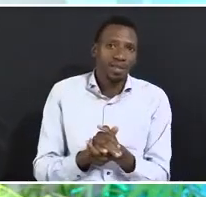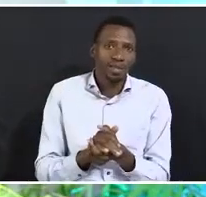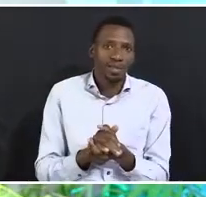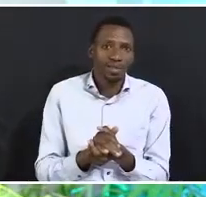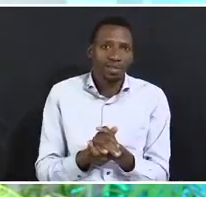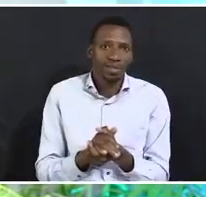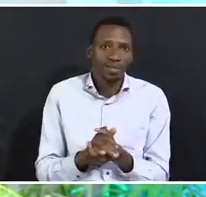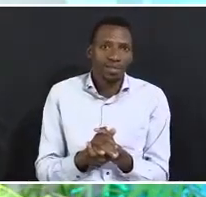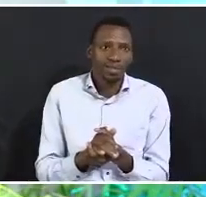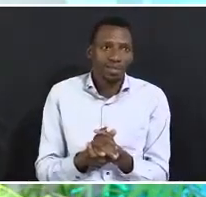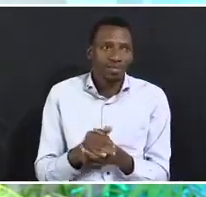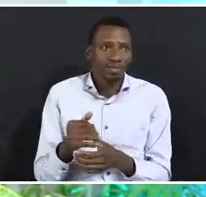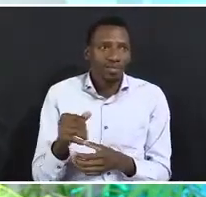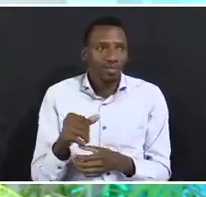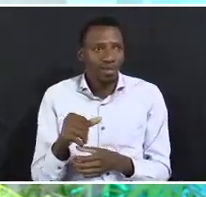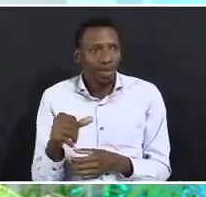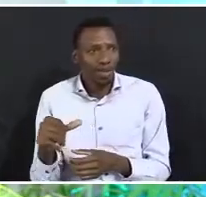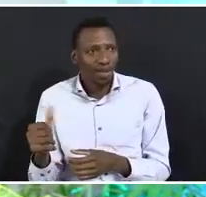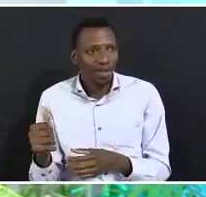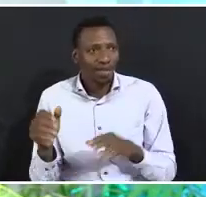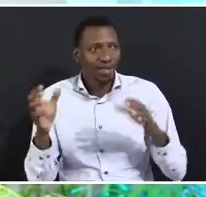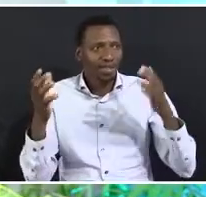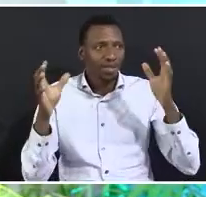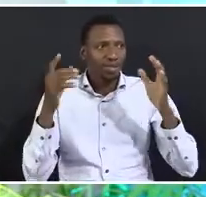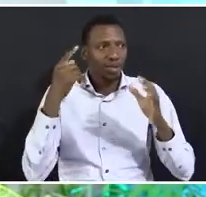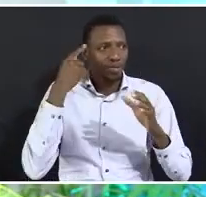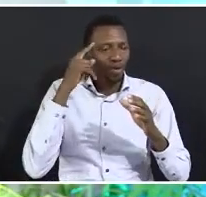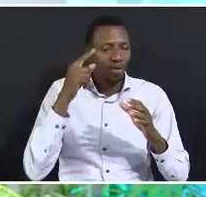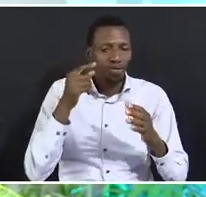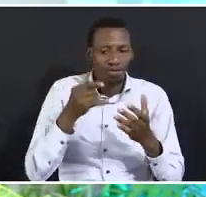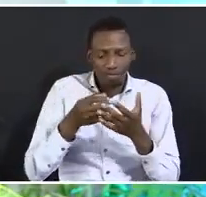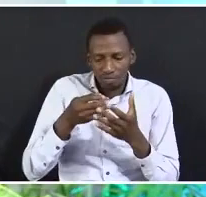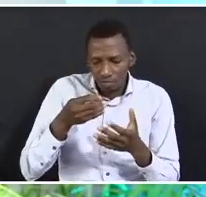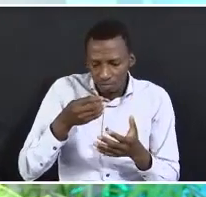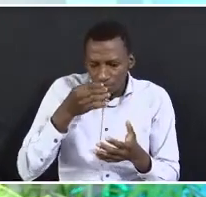one, he celebrated for sniffing